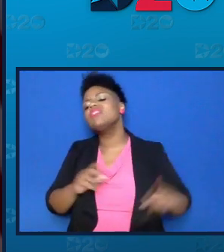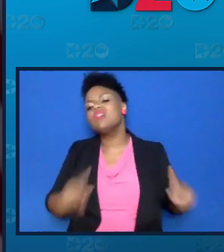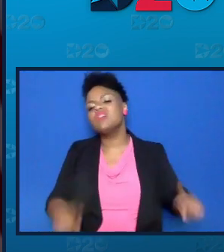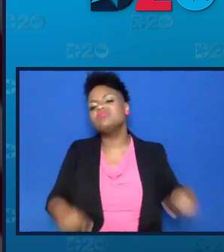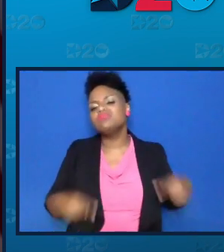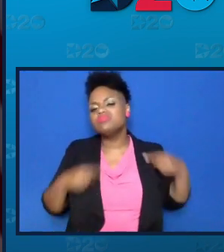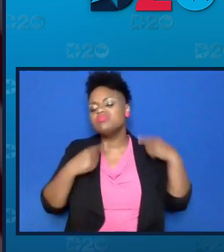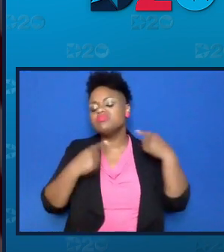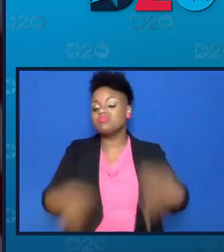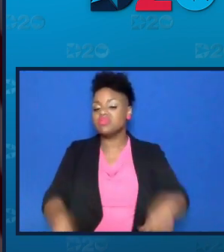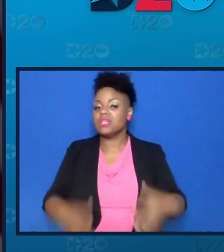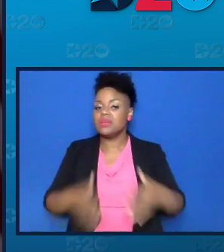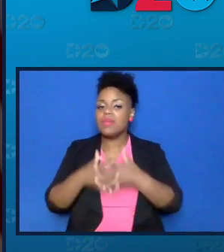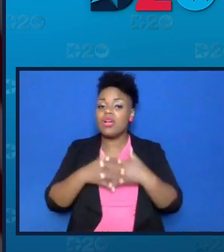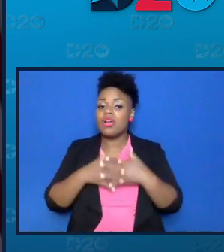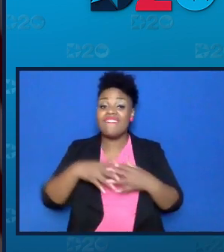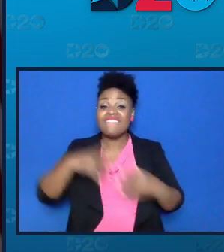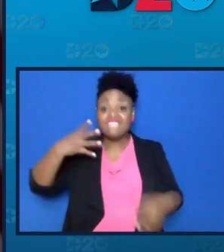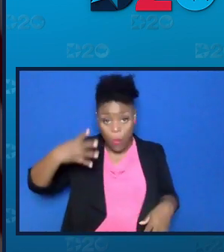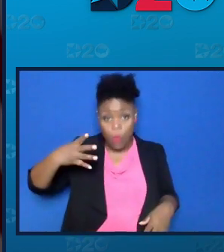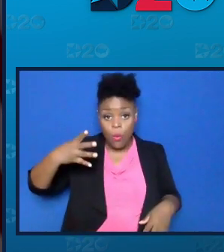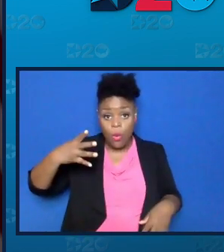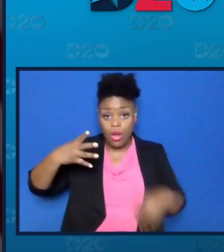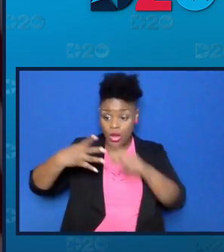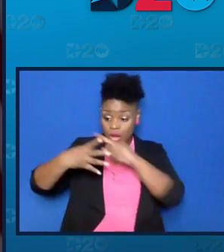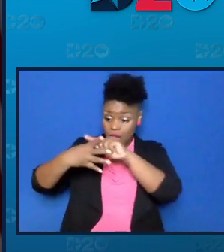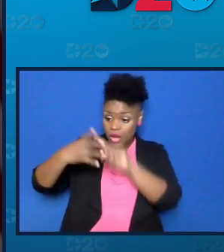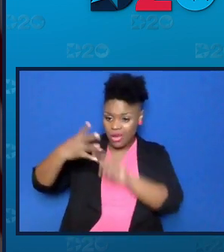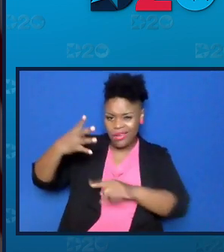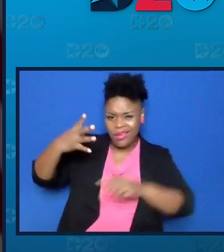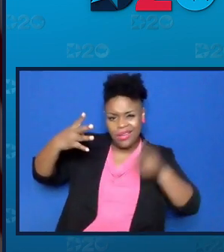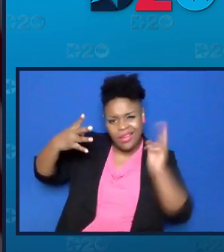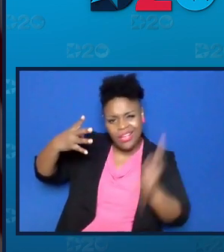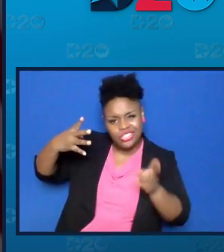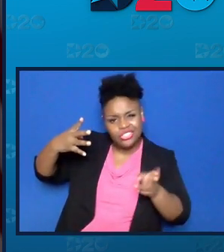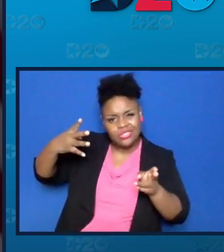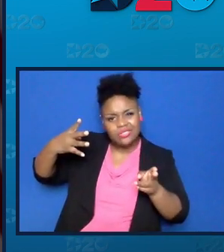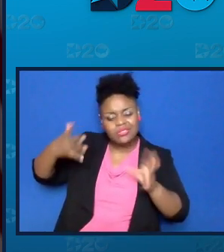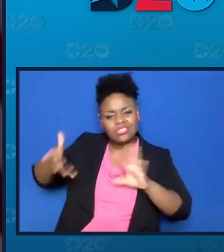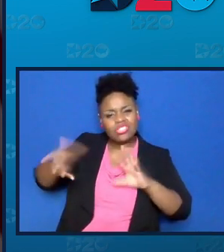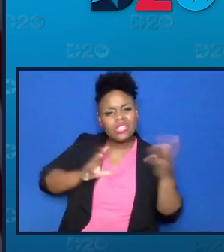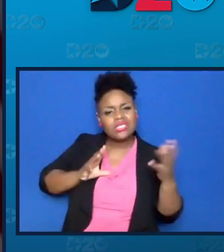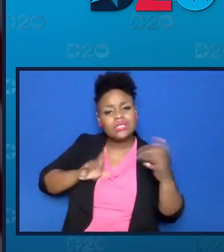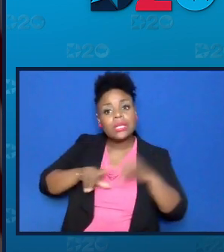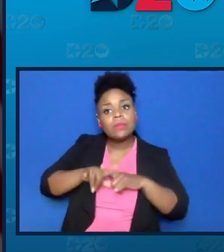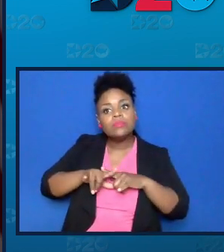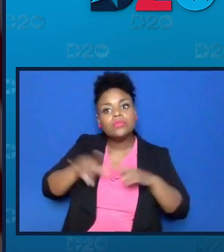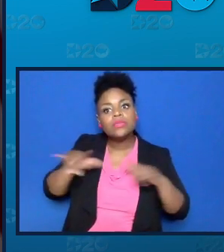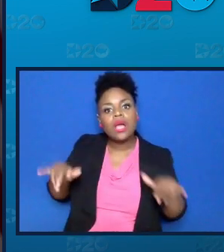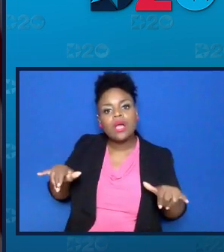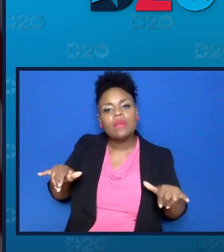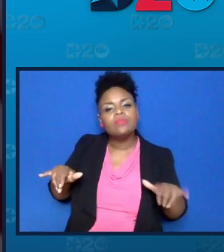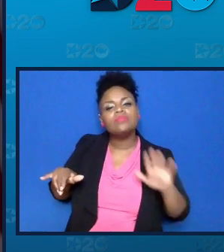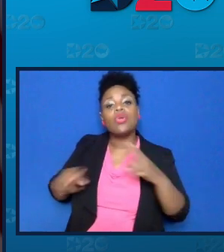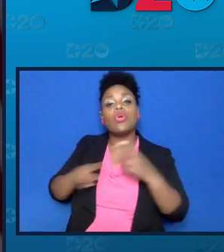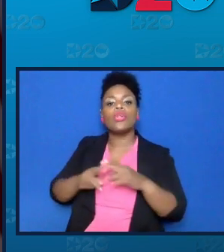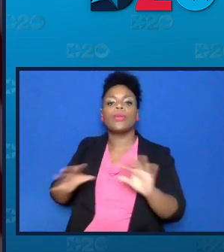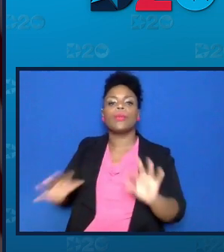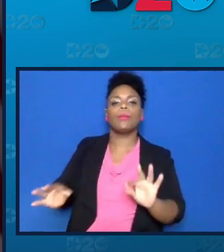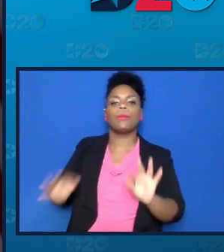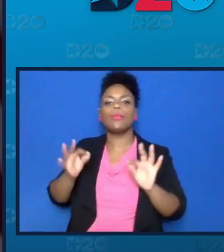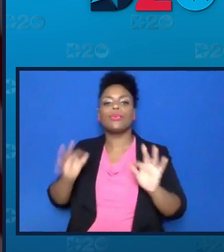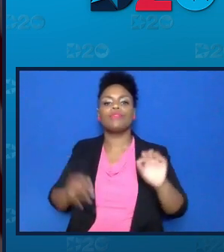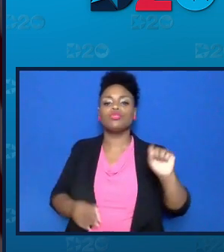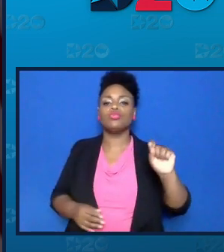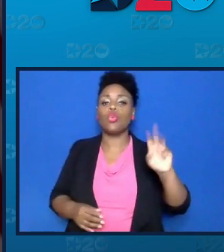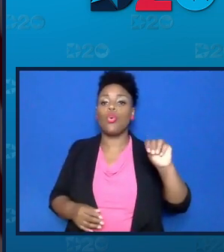Four historic crises, all at the same time. A perfect storm. The worst pandemic in over 100 years.